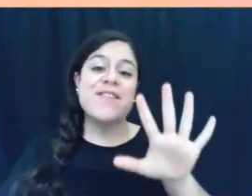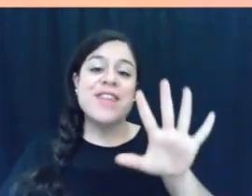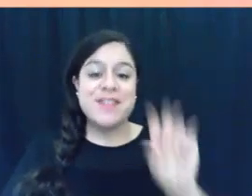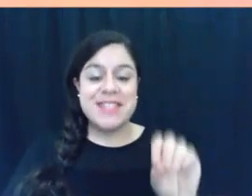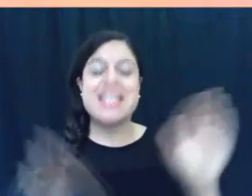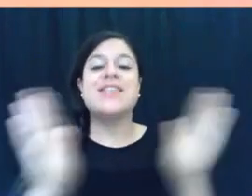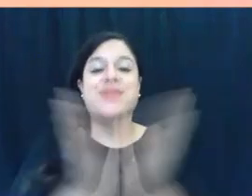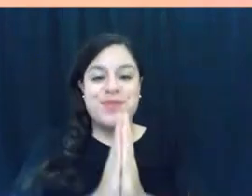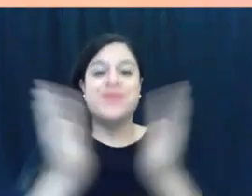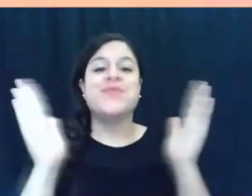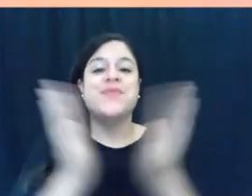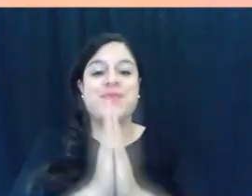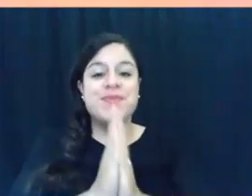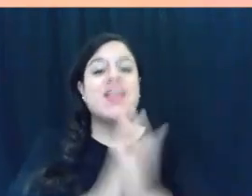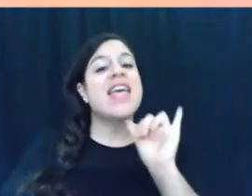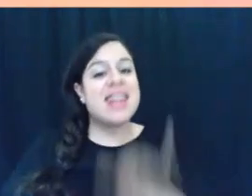41, 42, 43, 44, 45, 46, 47, 48, 49, 50.